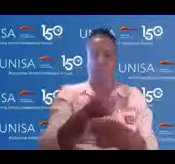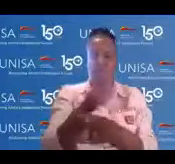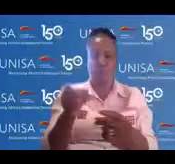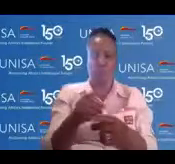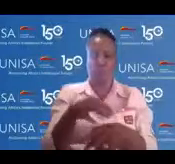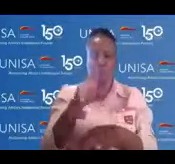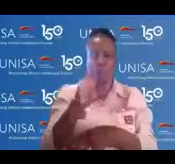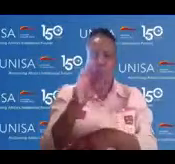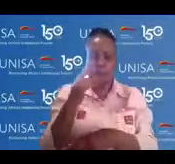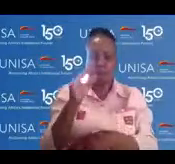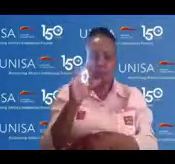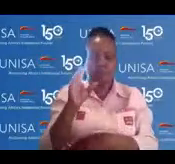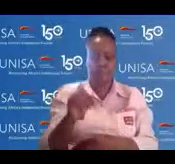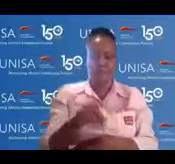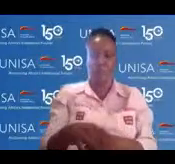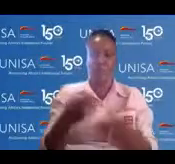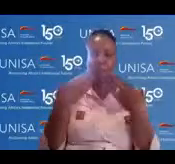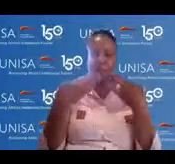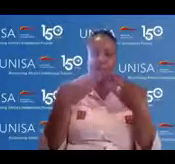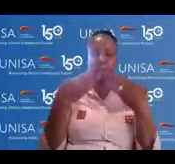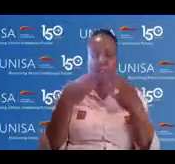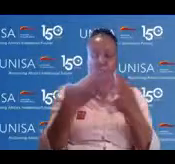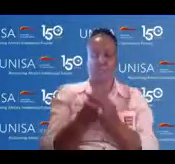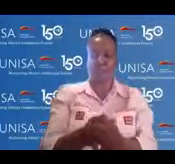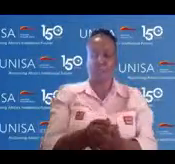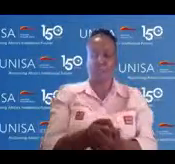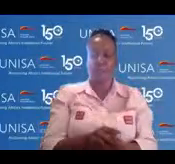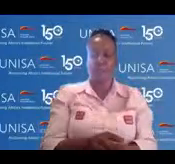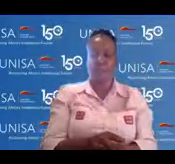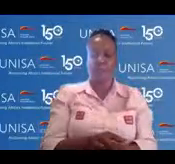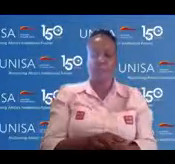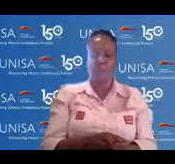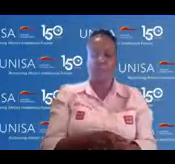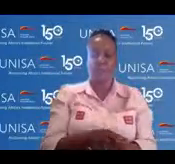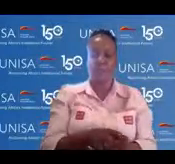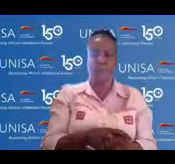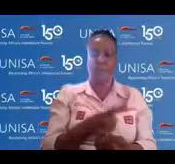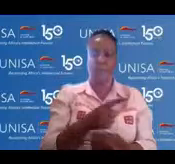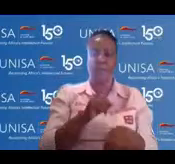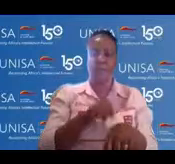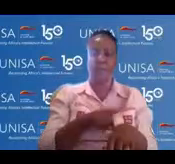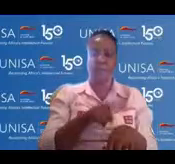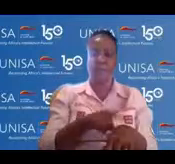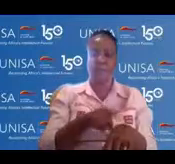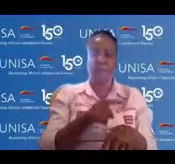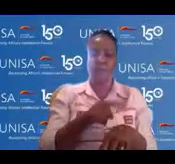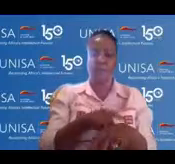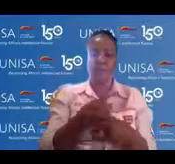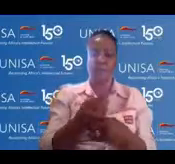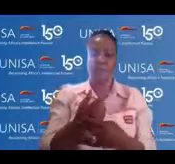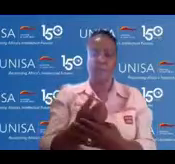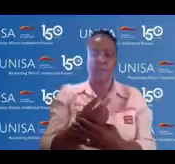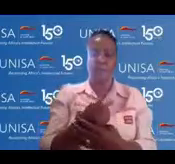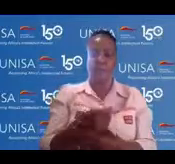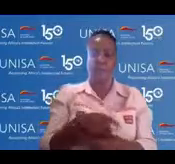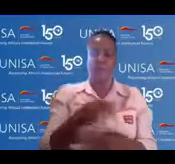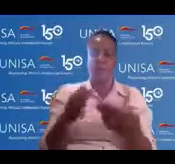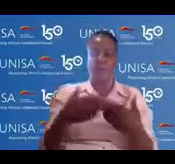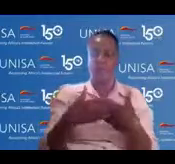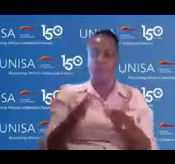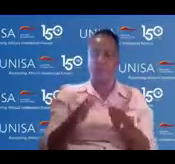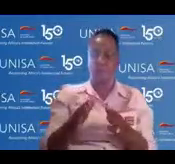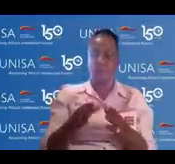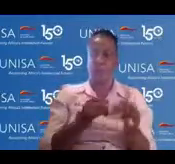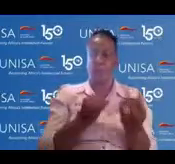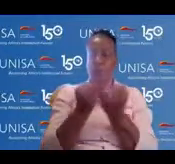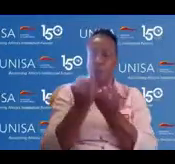Thank you, Denzel. So yes, so this is the time you've been waiting for that we said at the beginning. It's time for the competition.